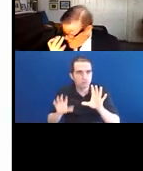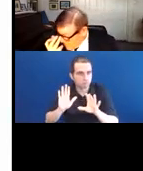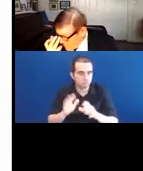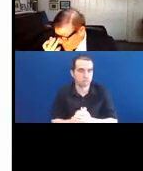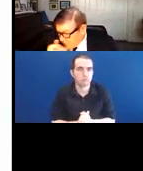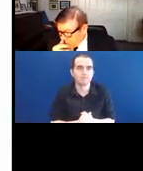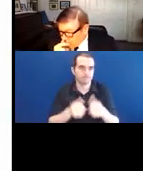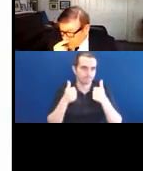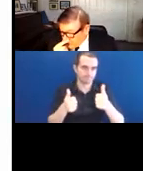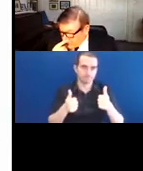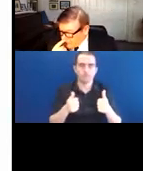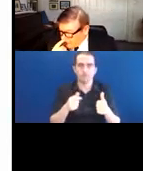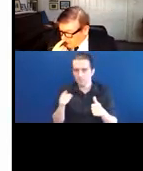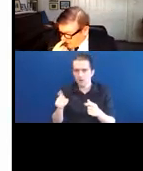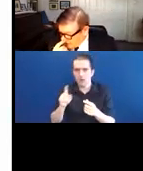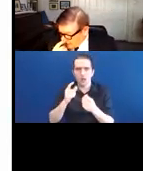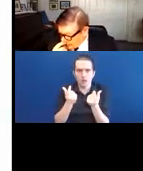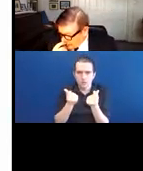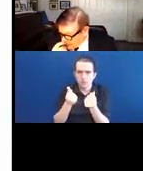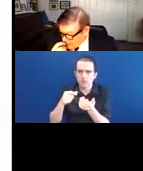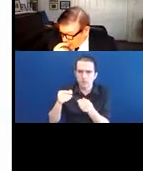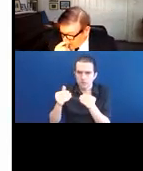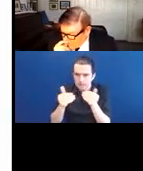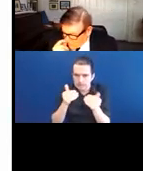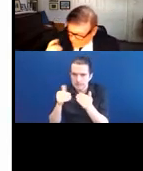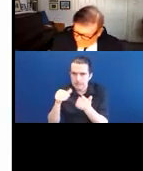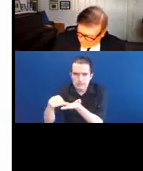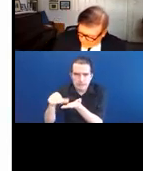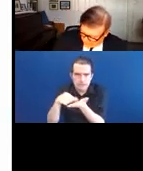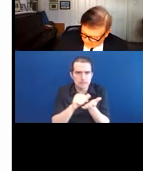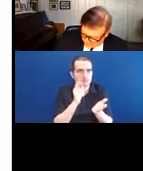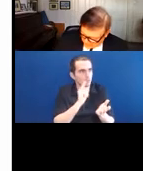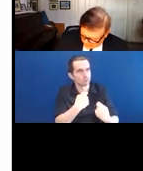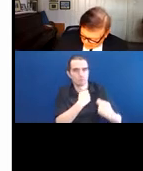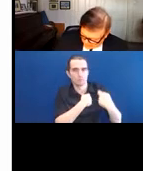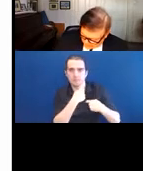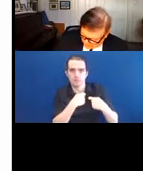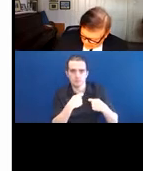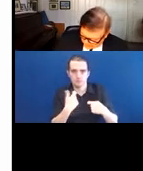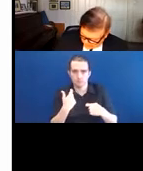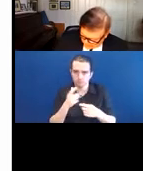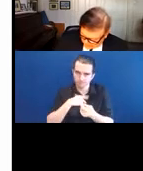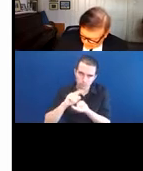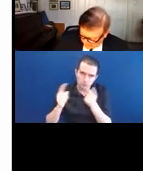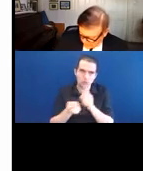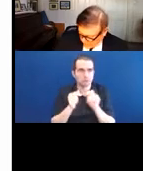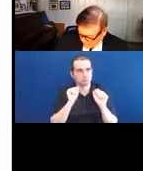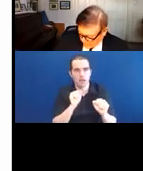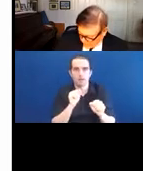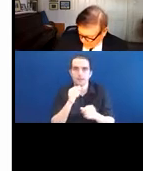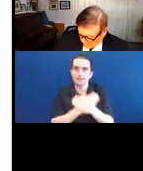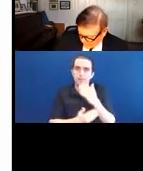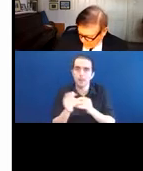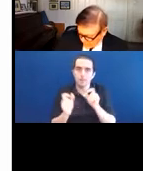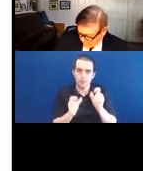Oh, and the last one, disabled groups should be consistent in their discussion and engagement with the government. Such groups should